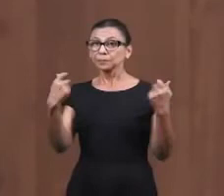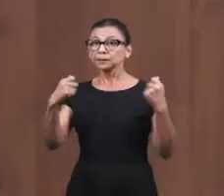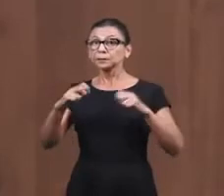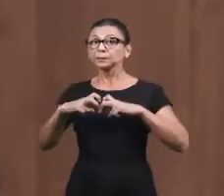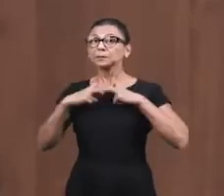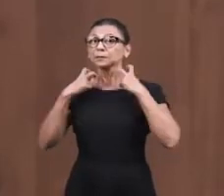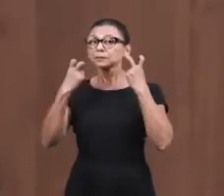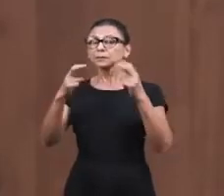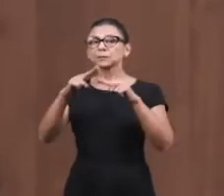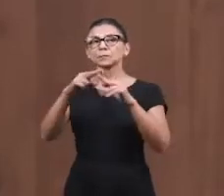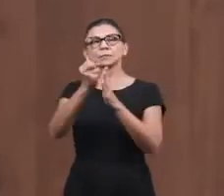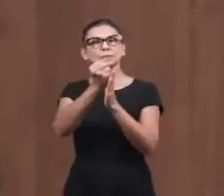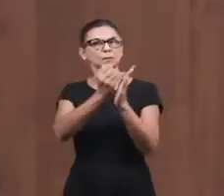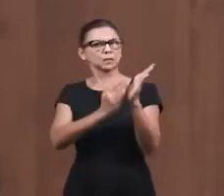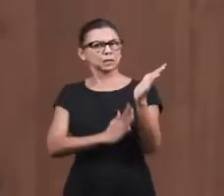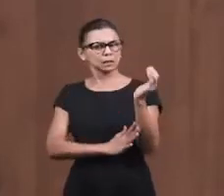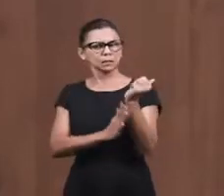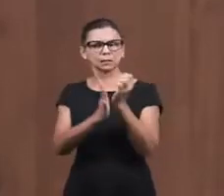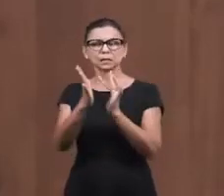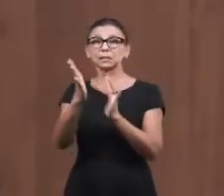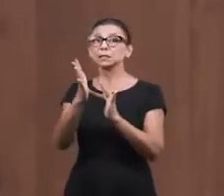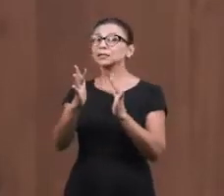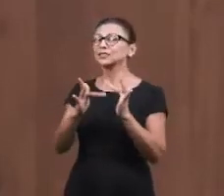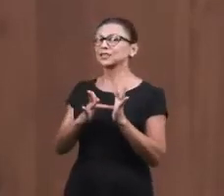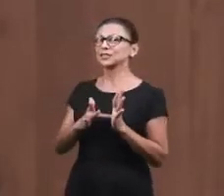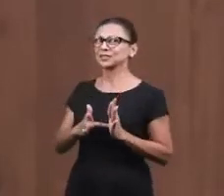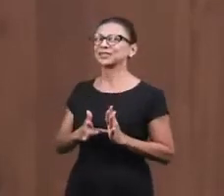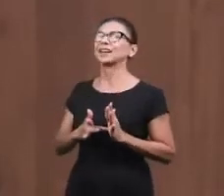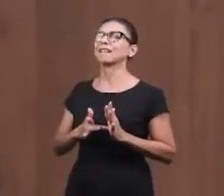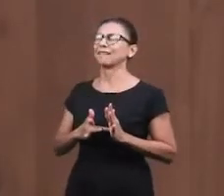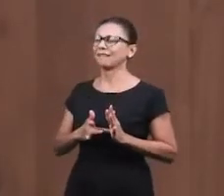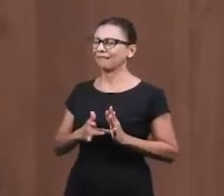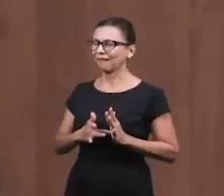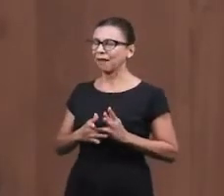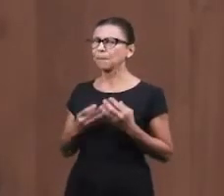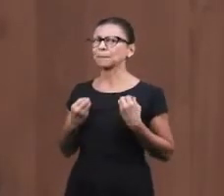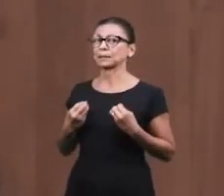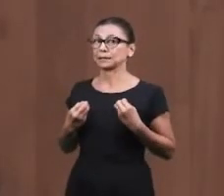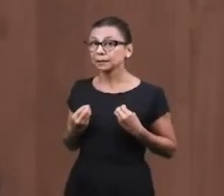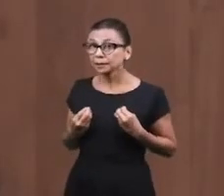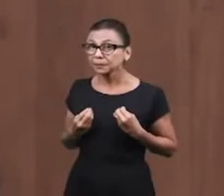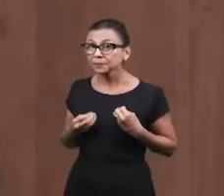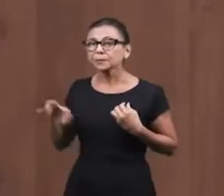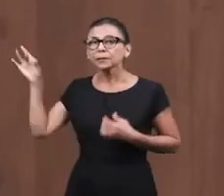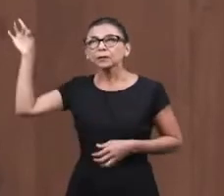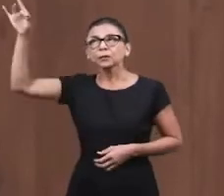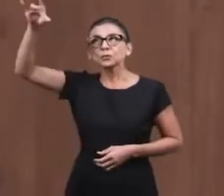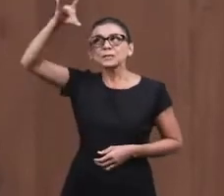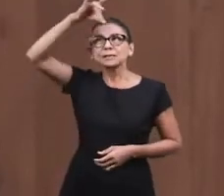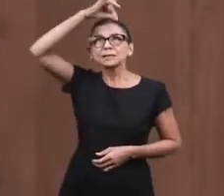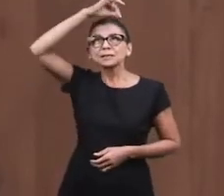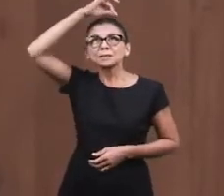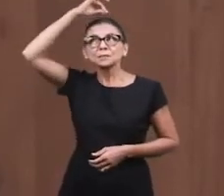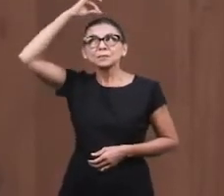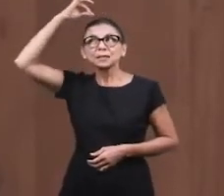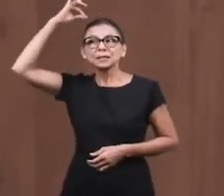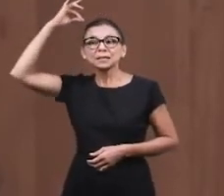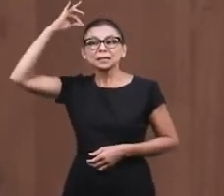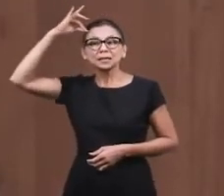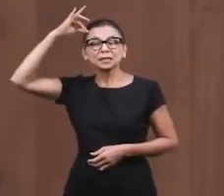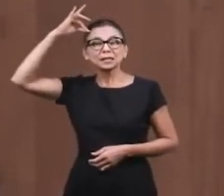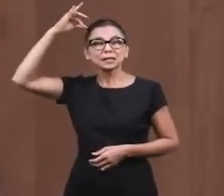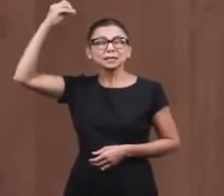Holy Spirit of God may reveal all of the secrets, so that the scales may fall from our